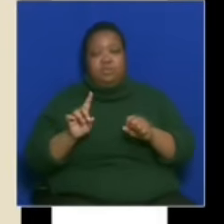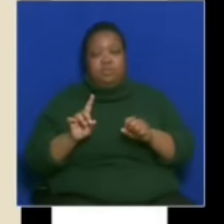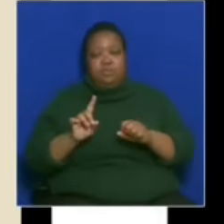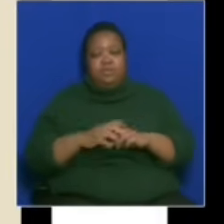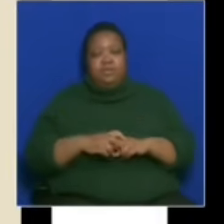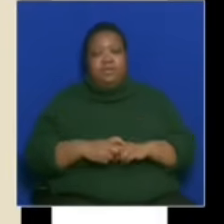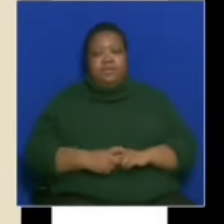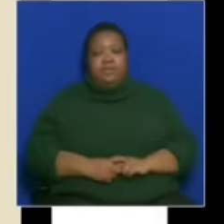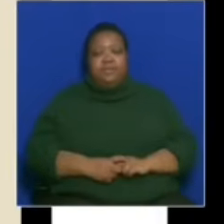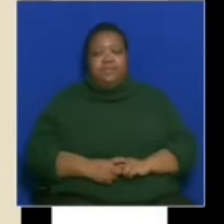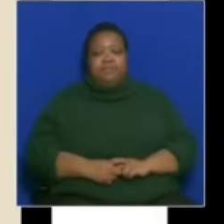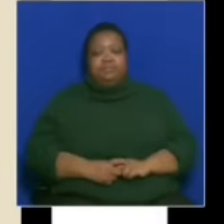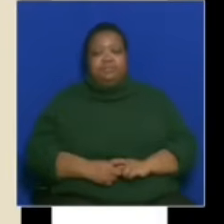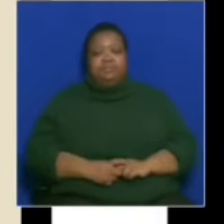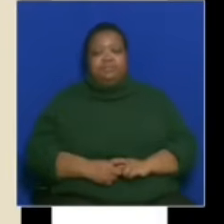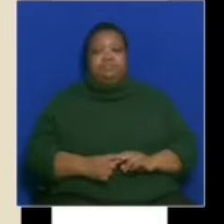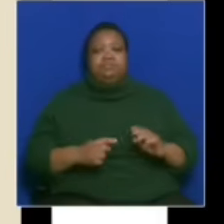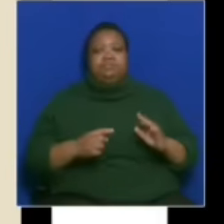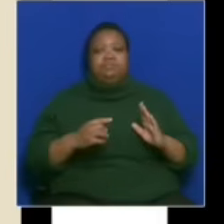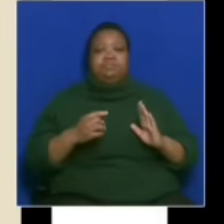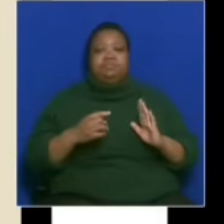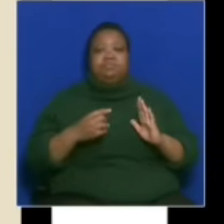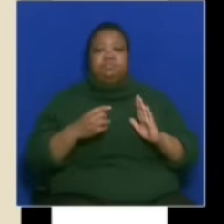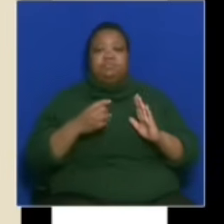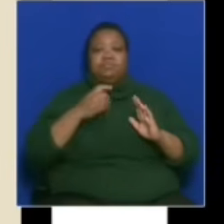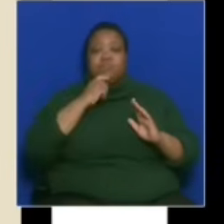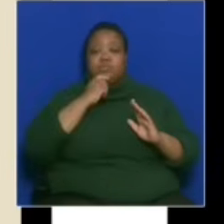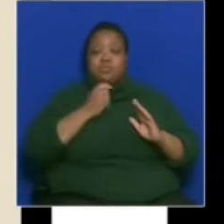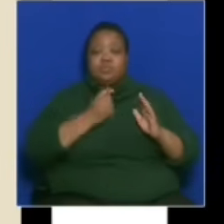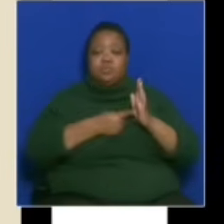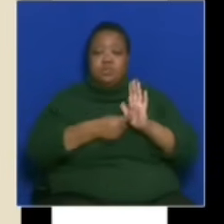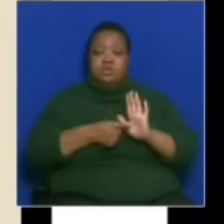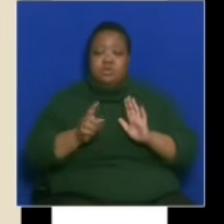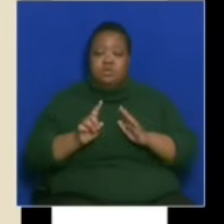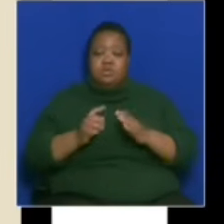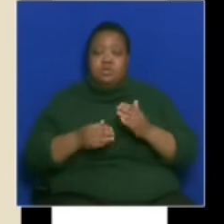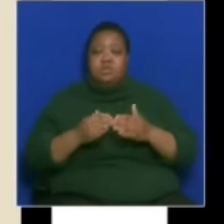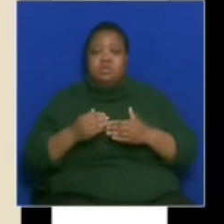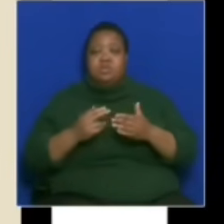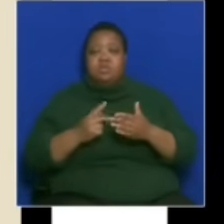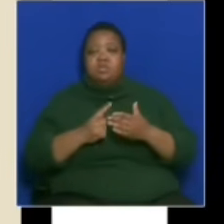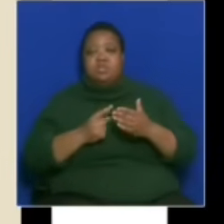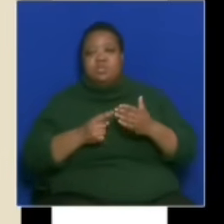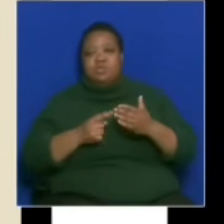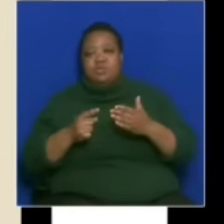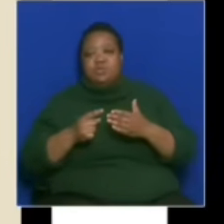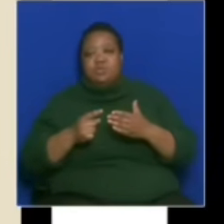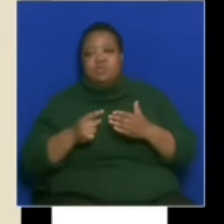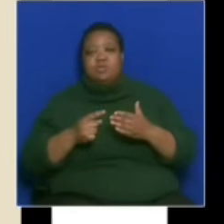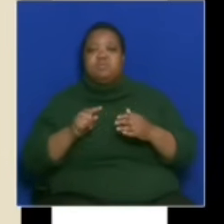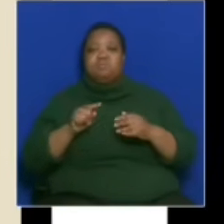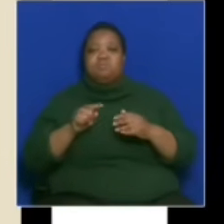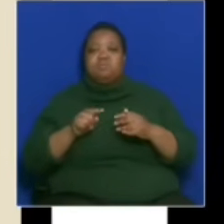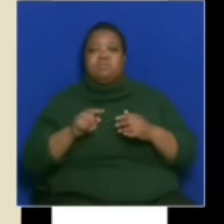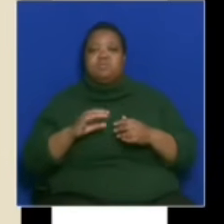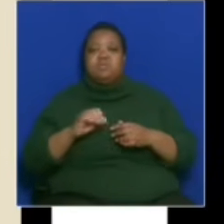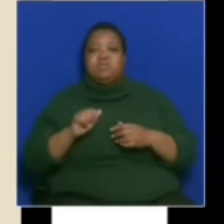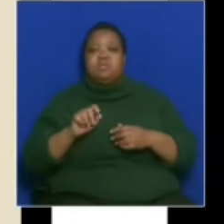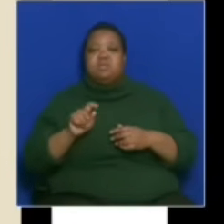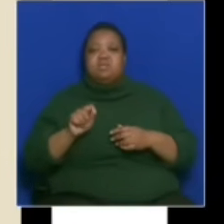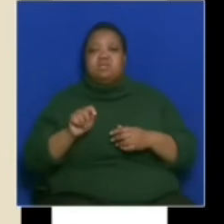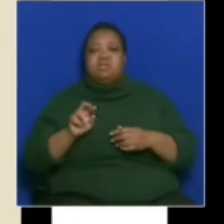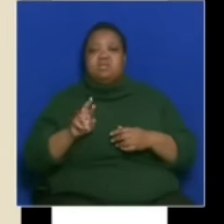the output of that, because he says after next week they're going to pounce on the bond store. He says the cut rag is imported from Zim as raw